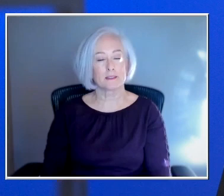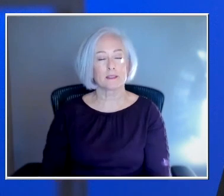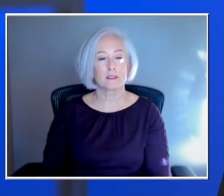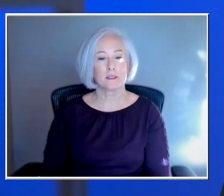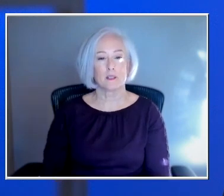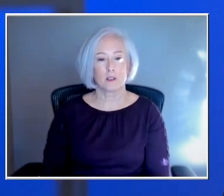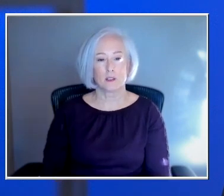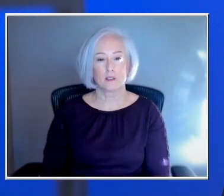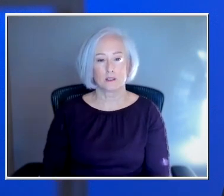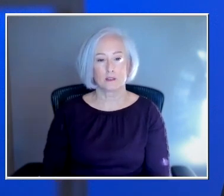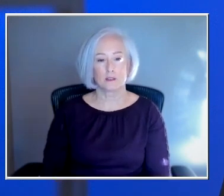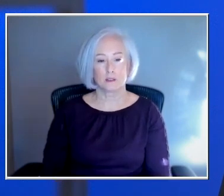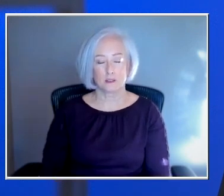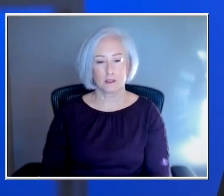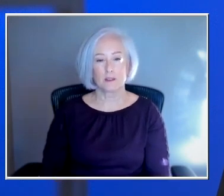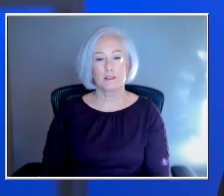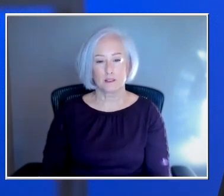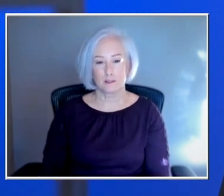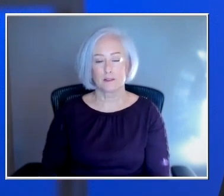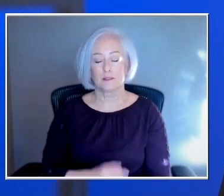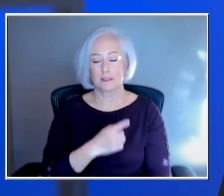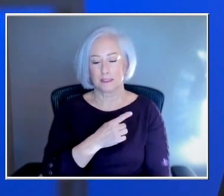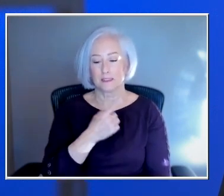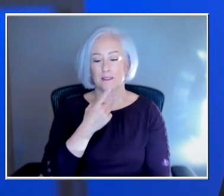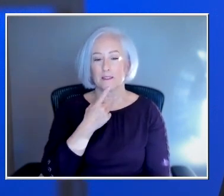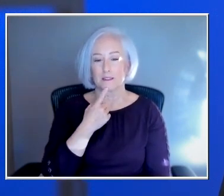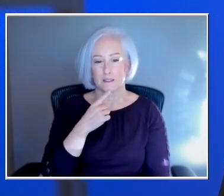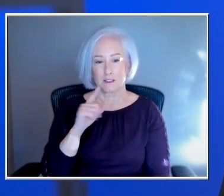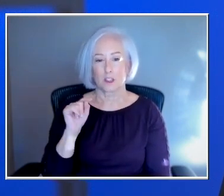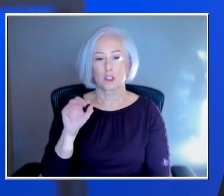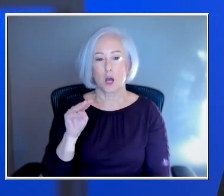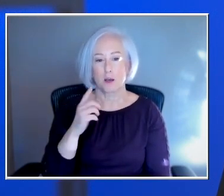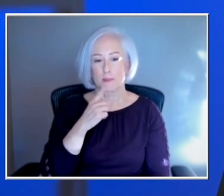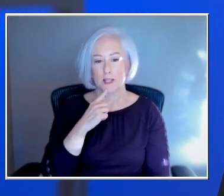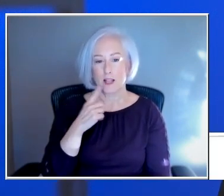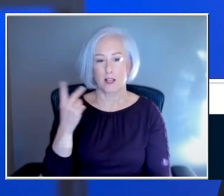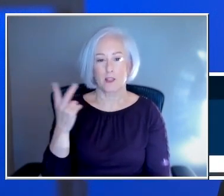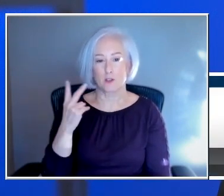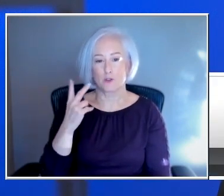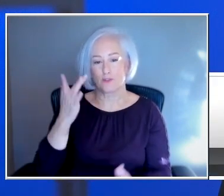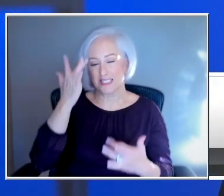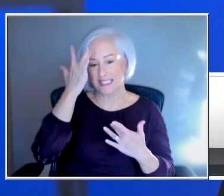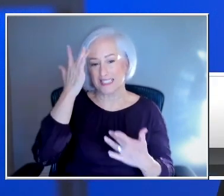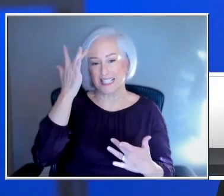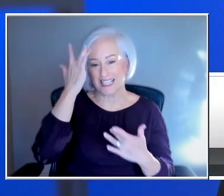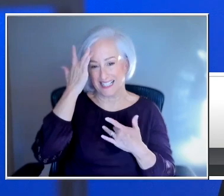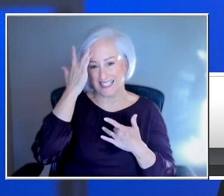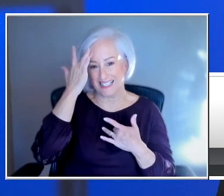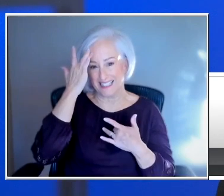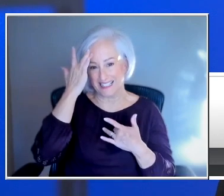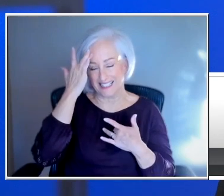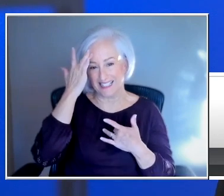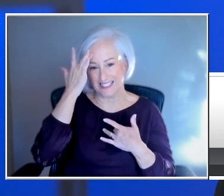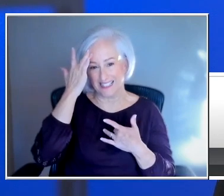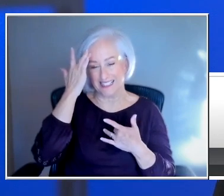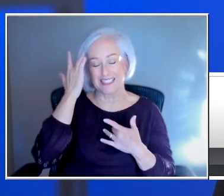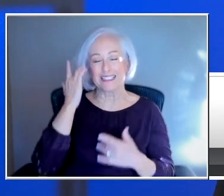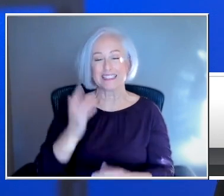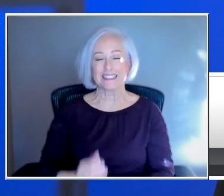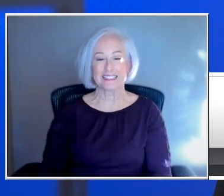Well, as Tom said, we were both sick before, so